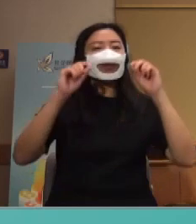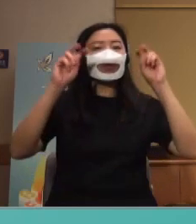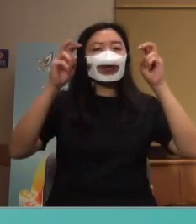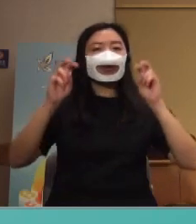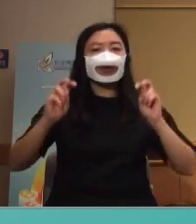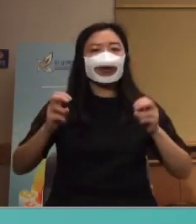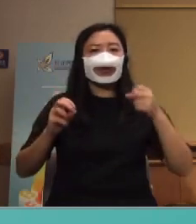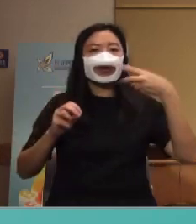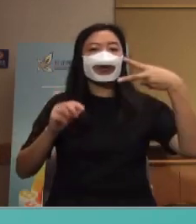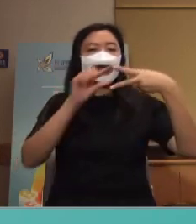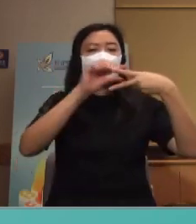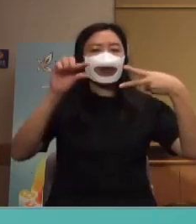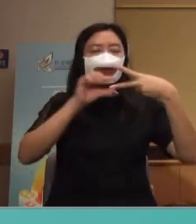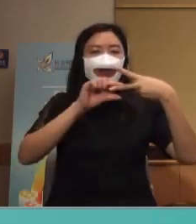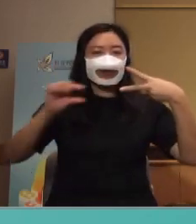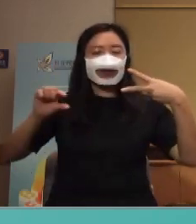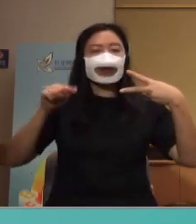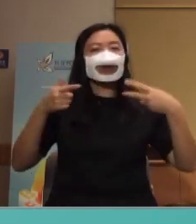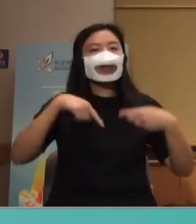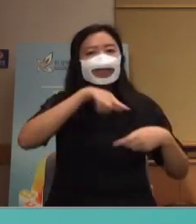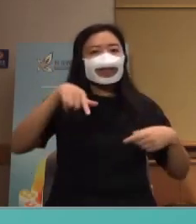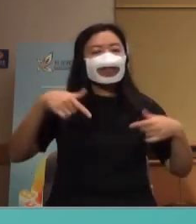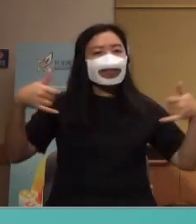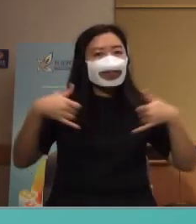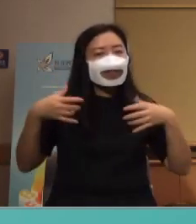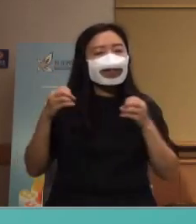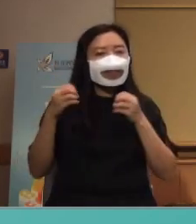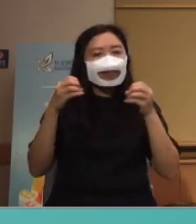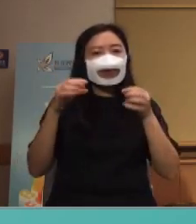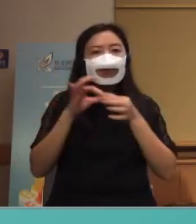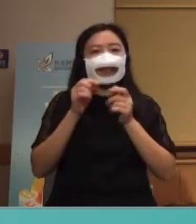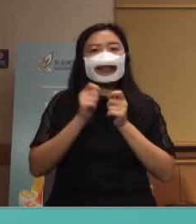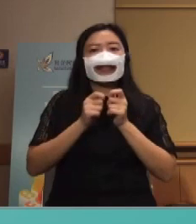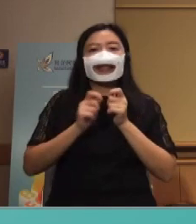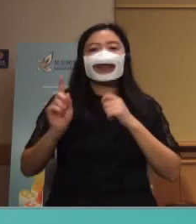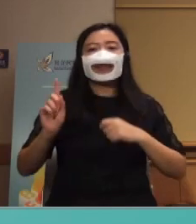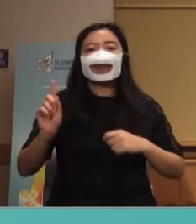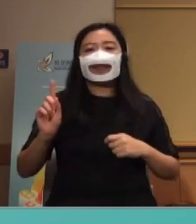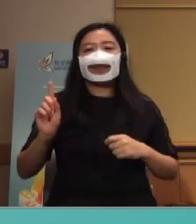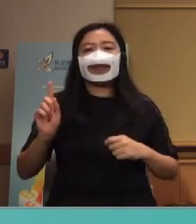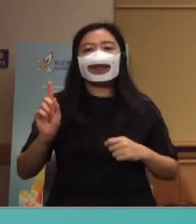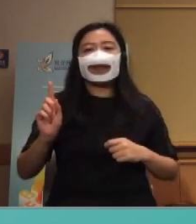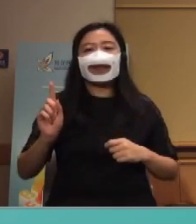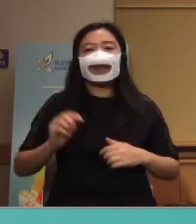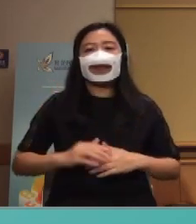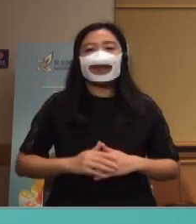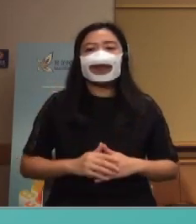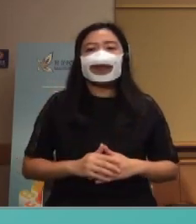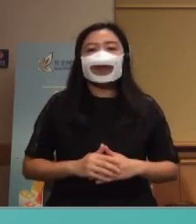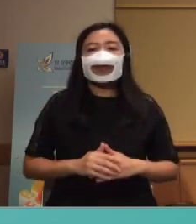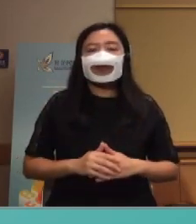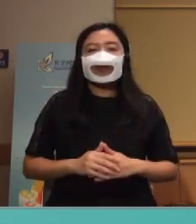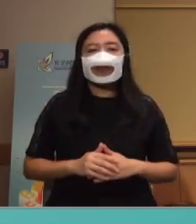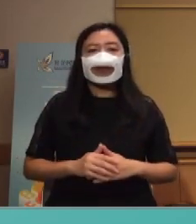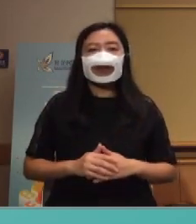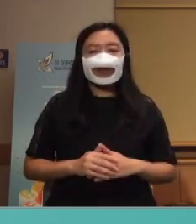new frameworks and projects. And our panel of judges and also guests will be giving them some feedback. And at the end, we'll have